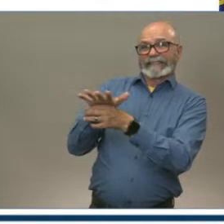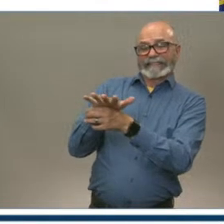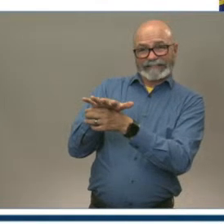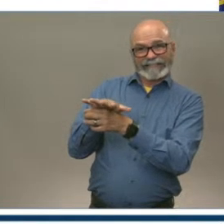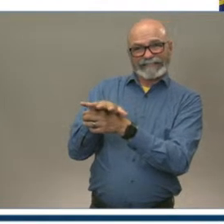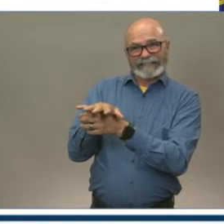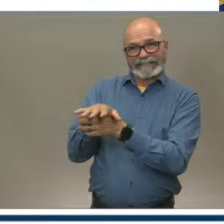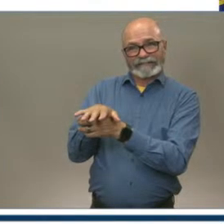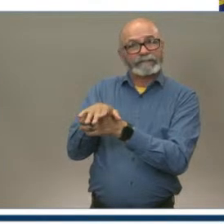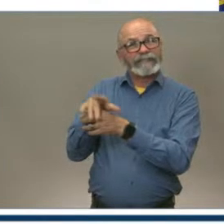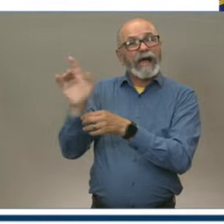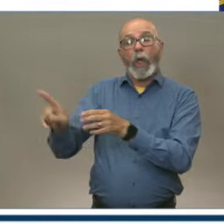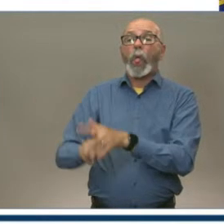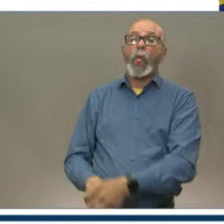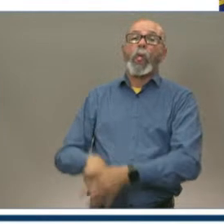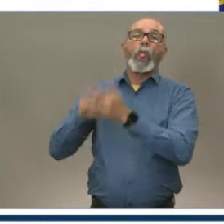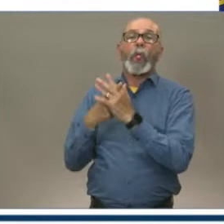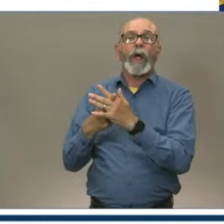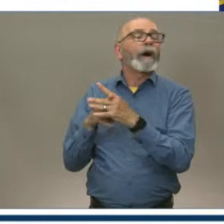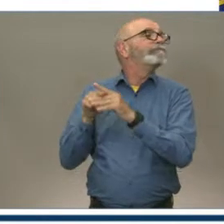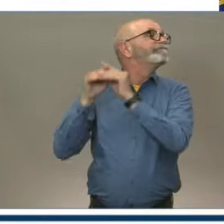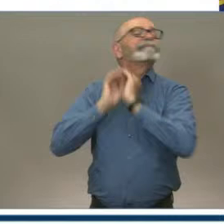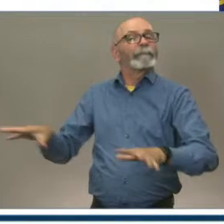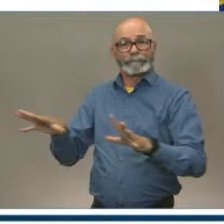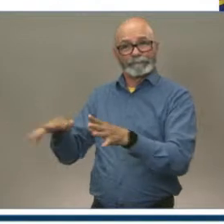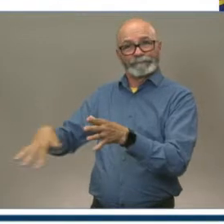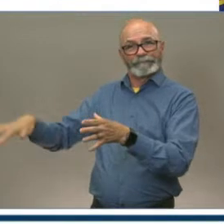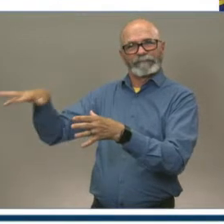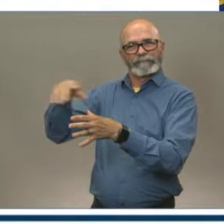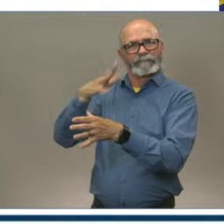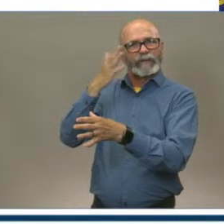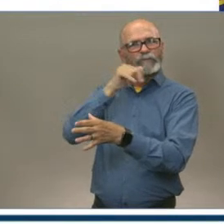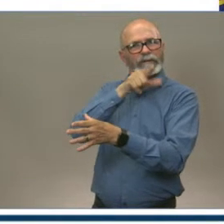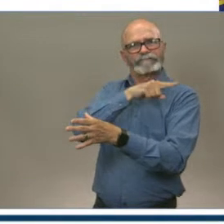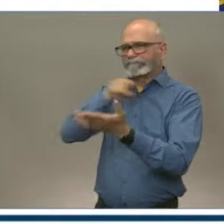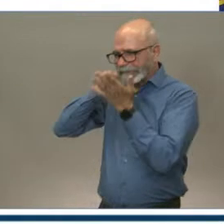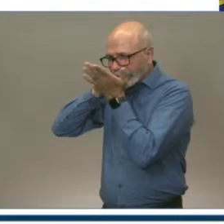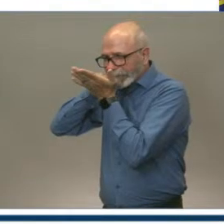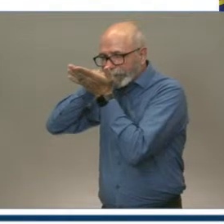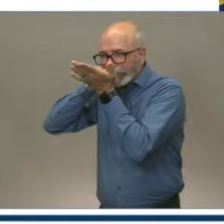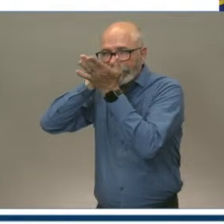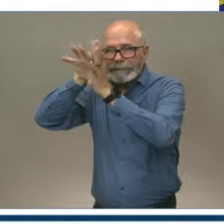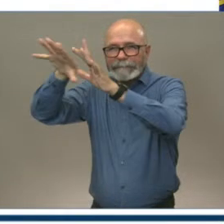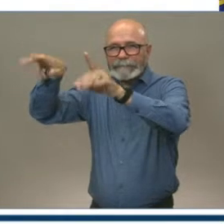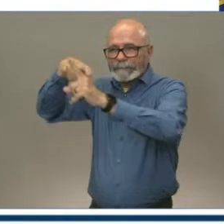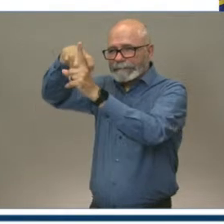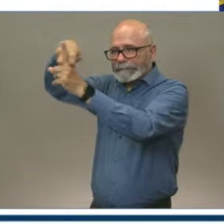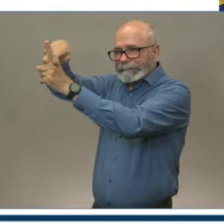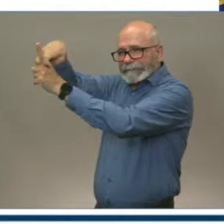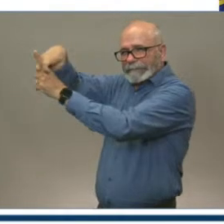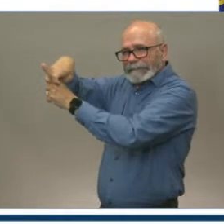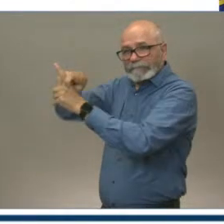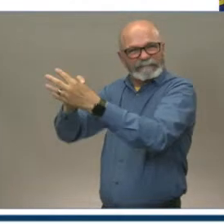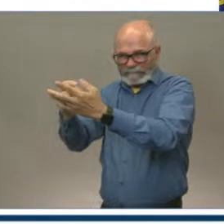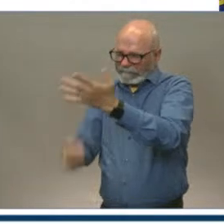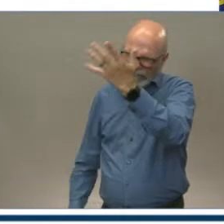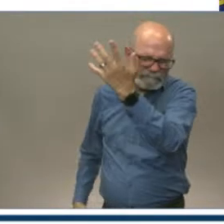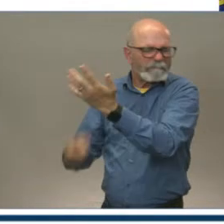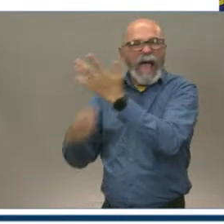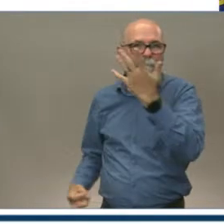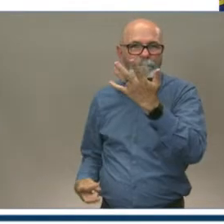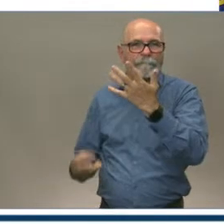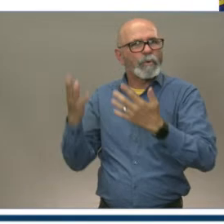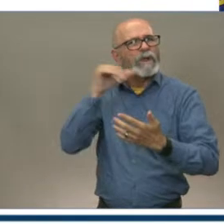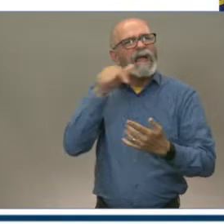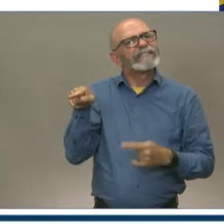causing this. And why that information, why you haven't been able to track them down and hold people